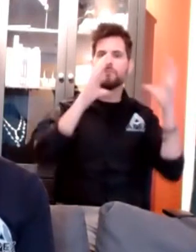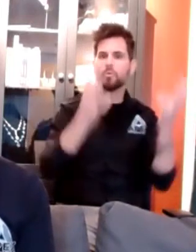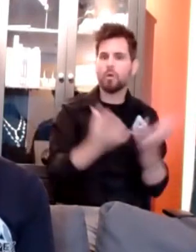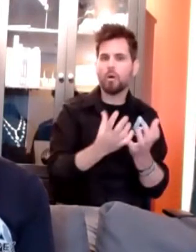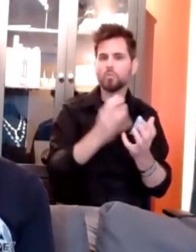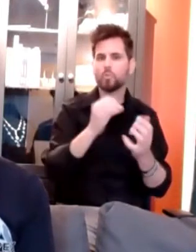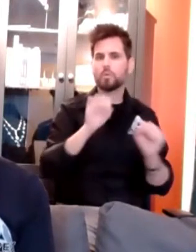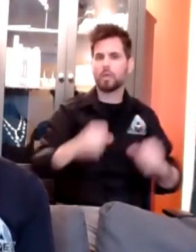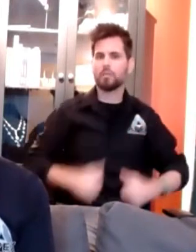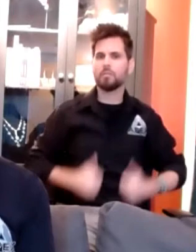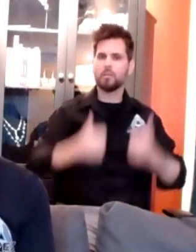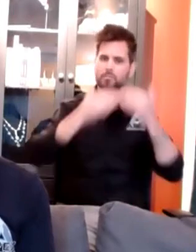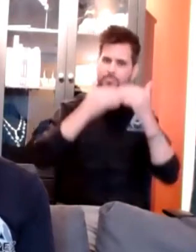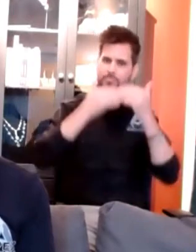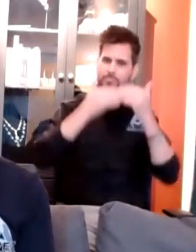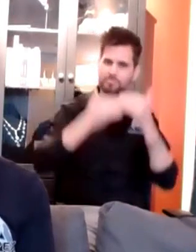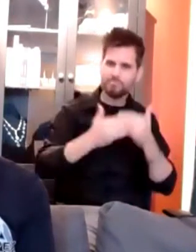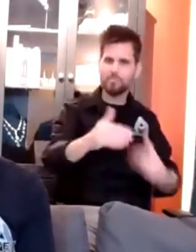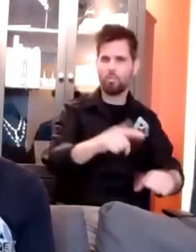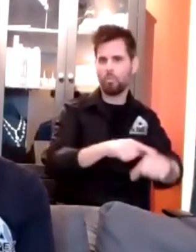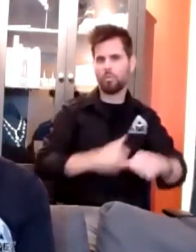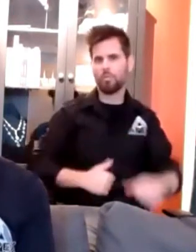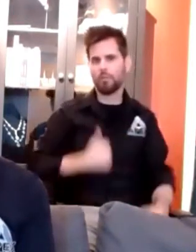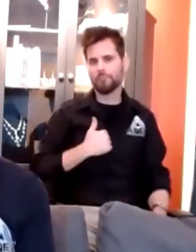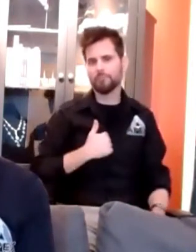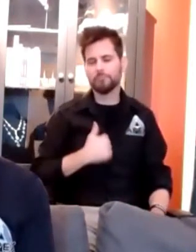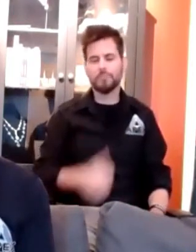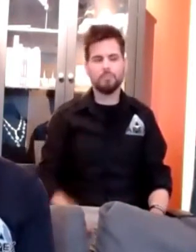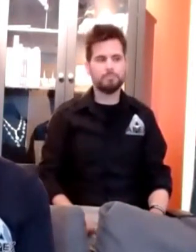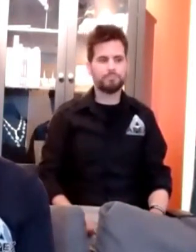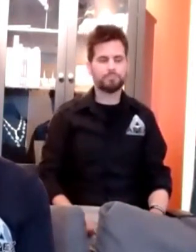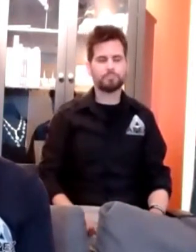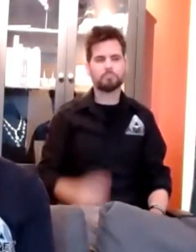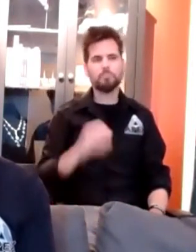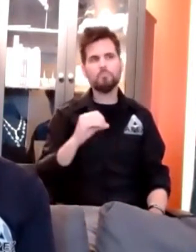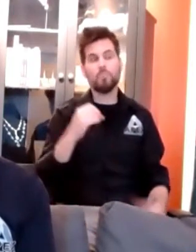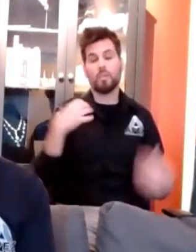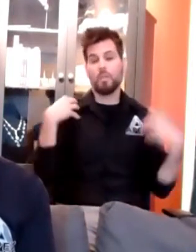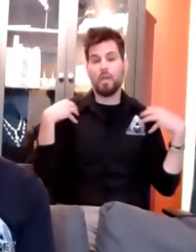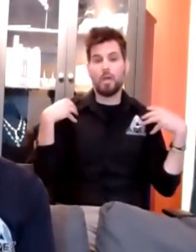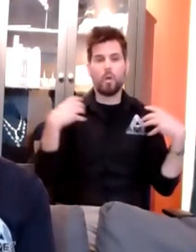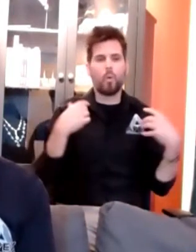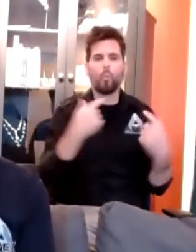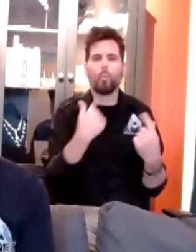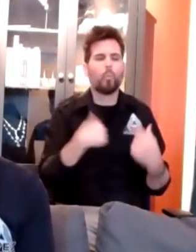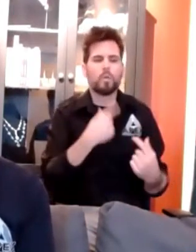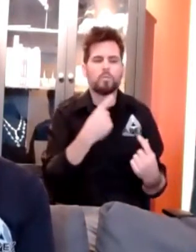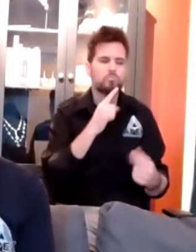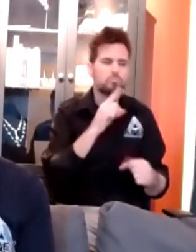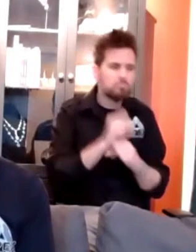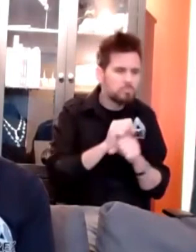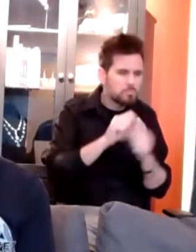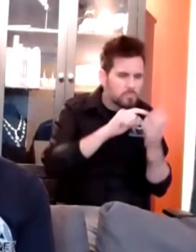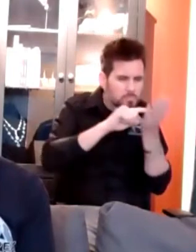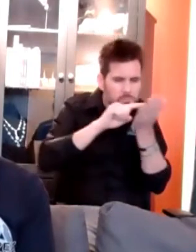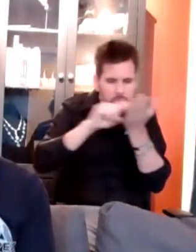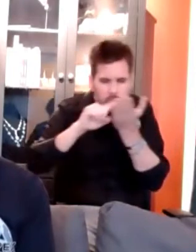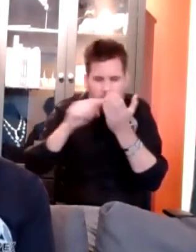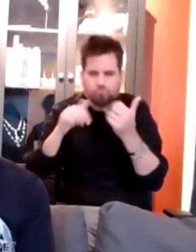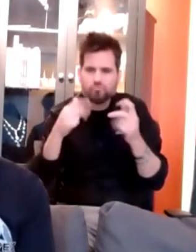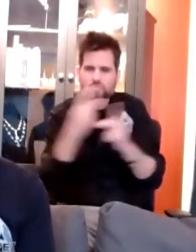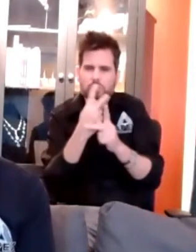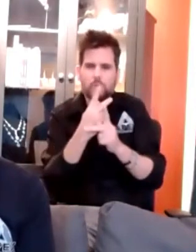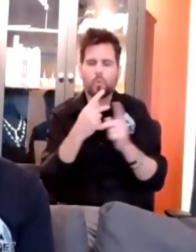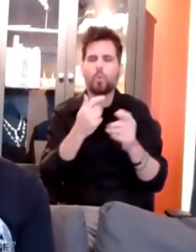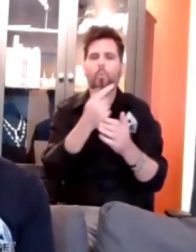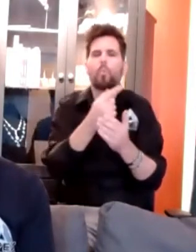It's most certainly the healthiest possible way. Even if they ate just once a day, we'll sometimes see a lot of like